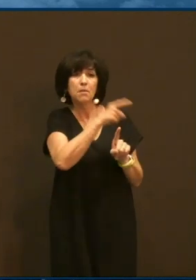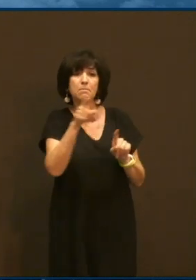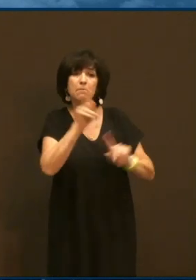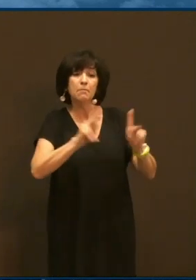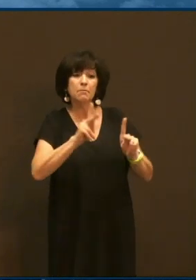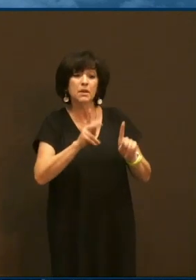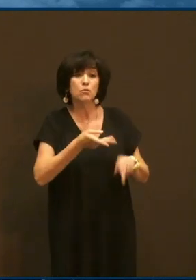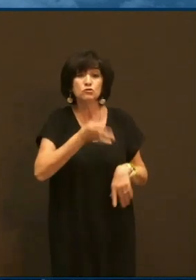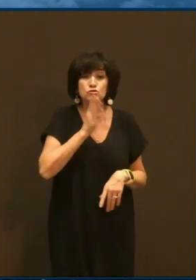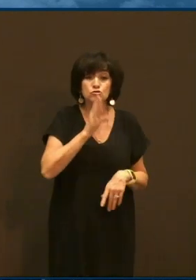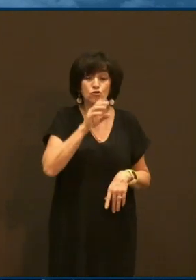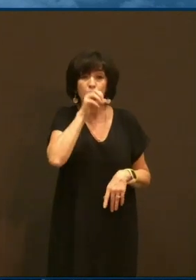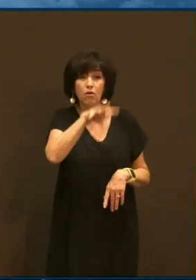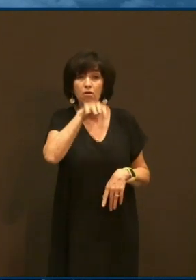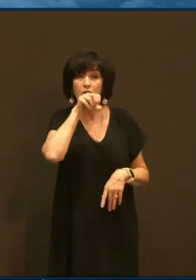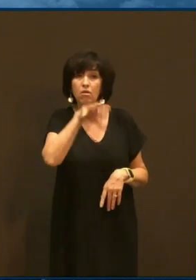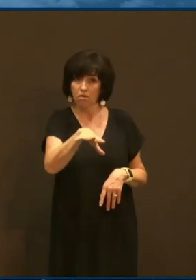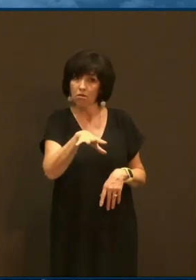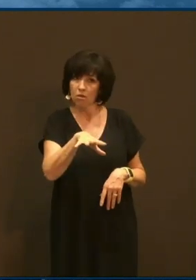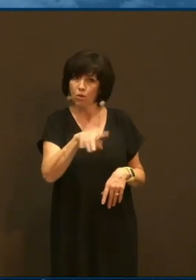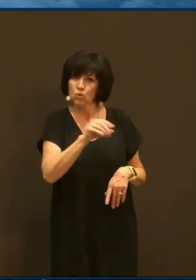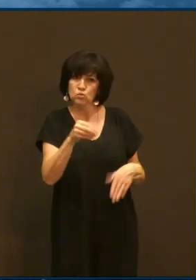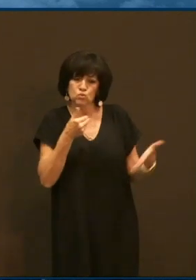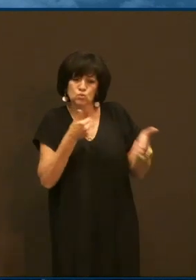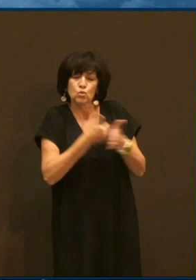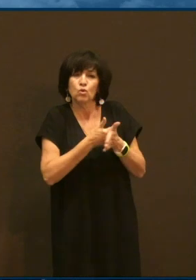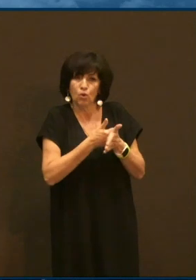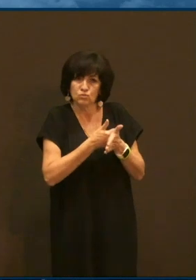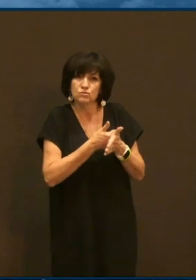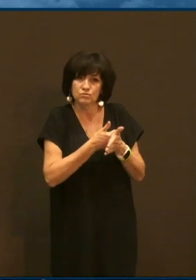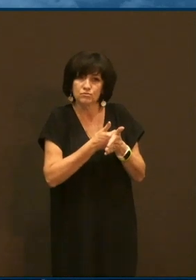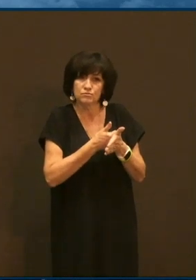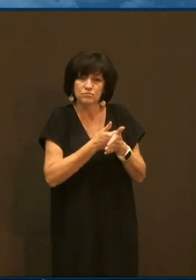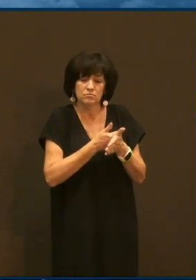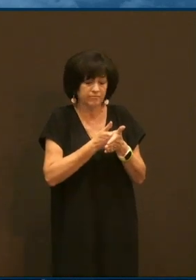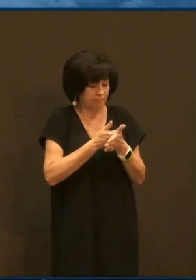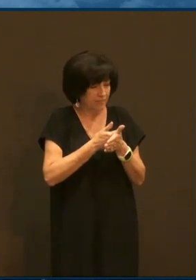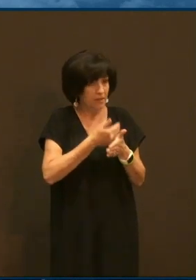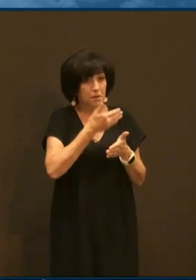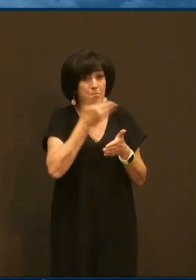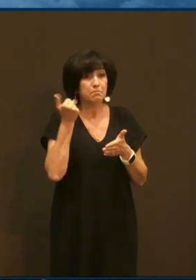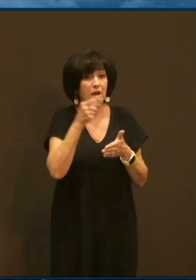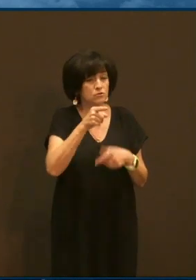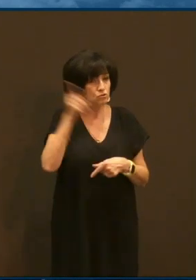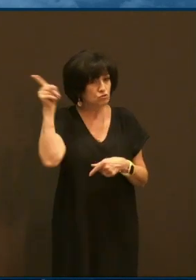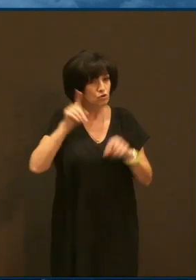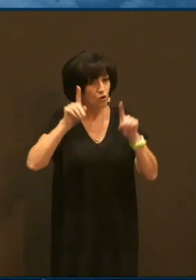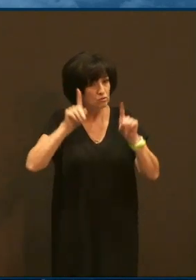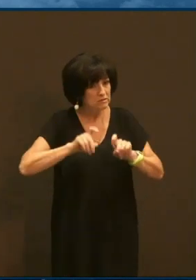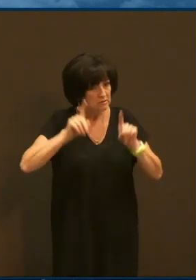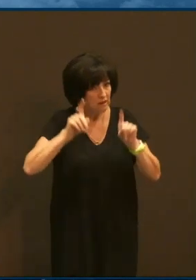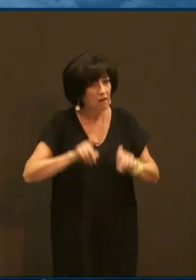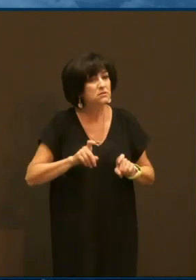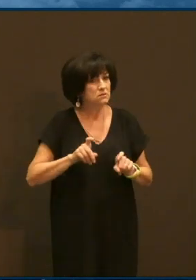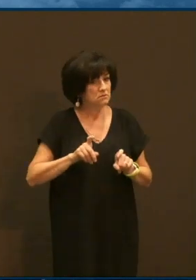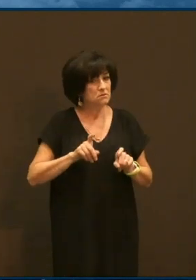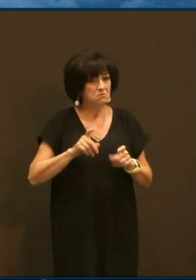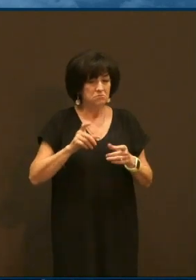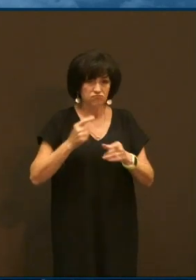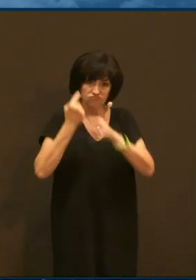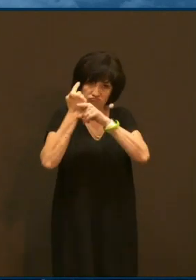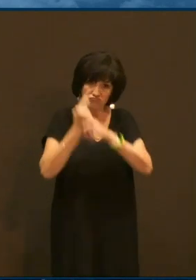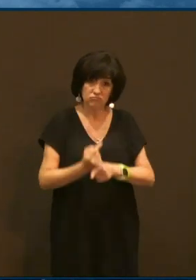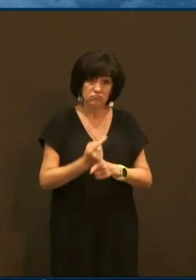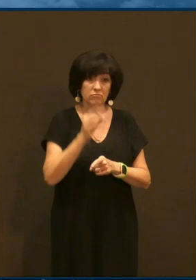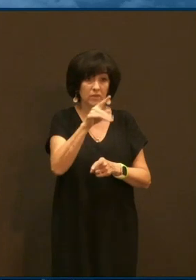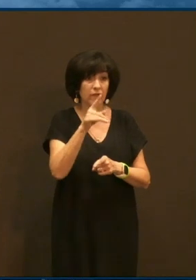vice versa. Make sure you get tested on a kind of regular basis, and certainly if you've been in